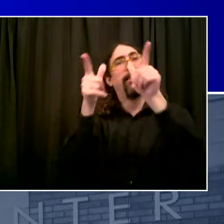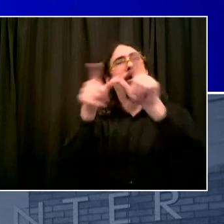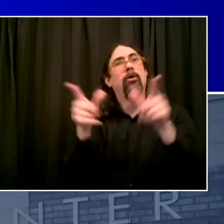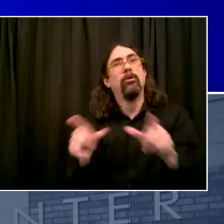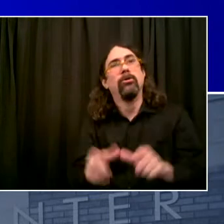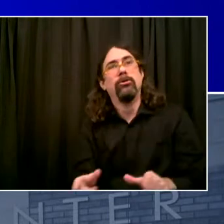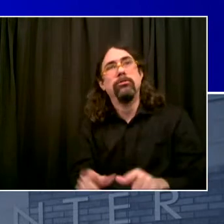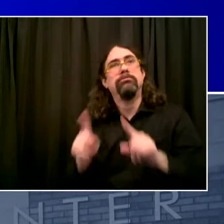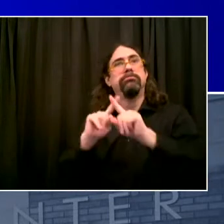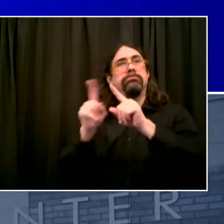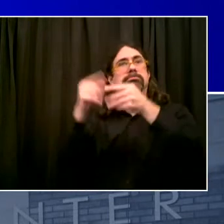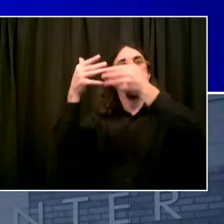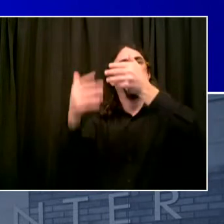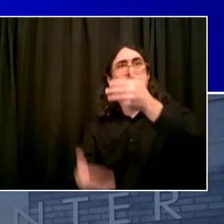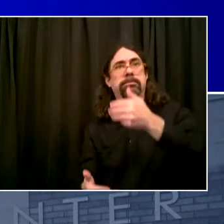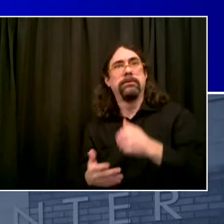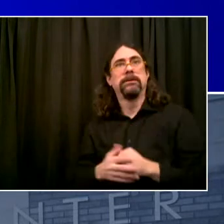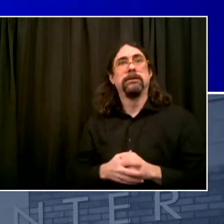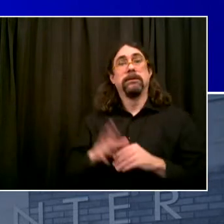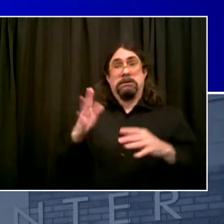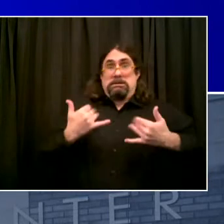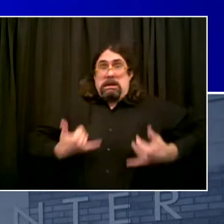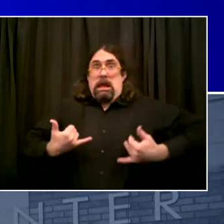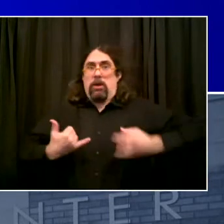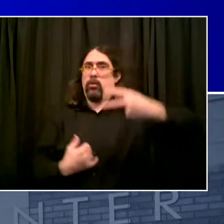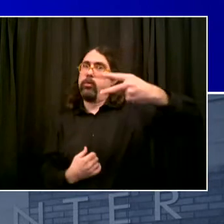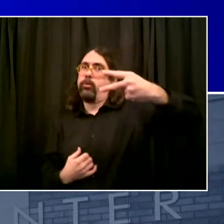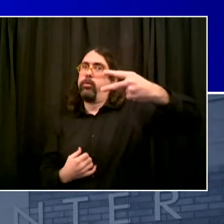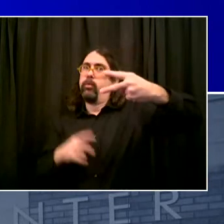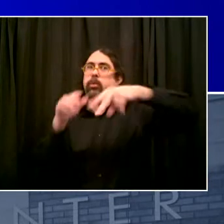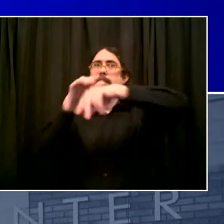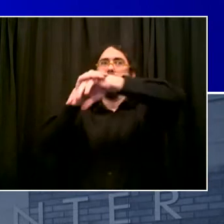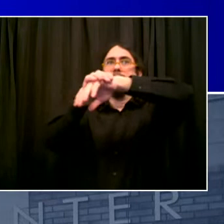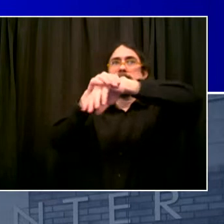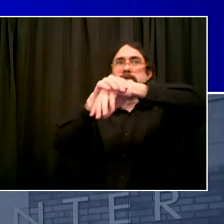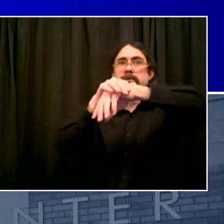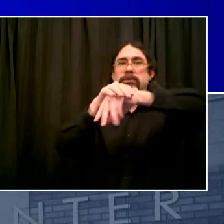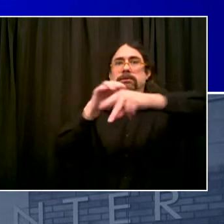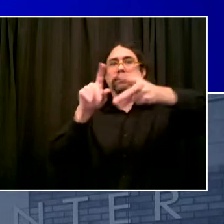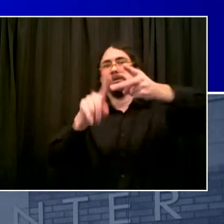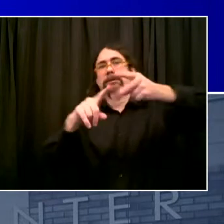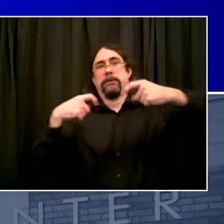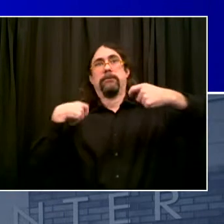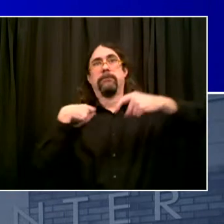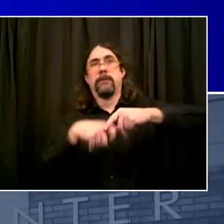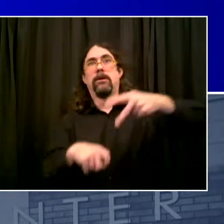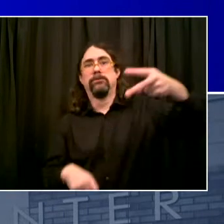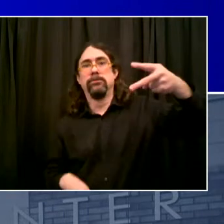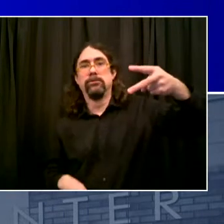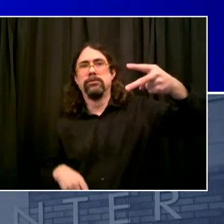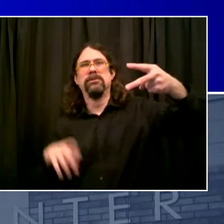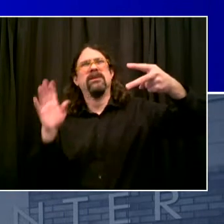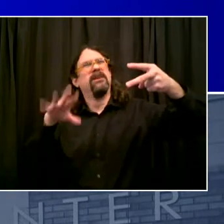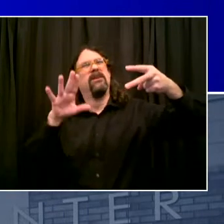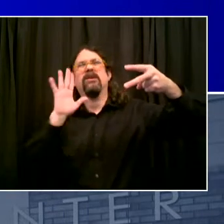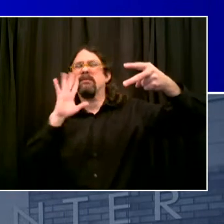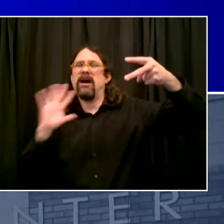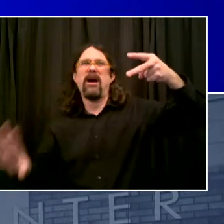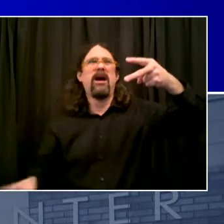French, Korean, Polish, Russian, and simplified Chinese. So we're going to have the ability for people to,